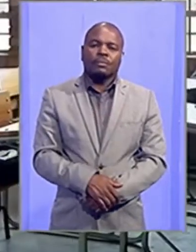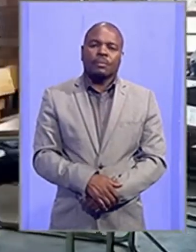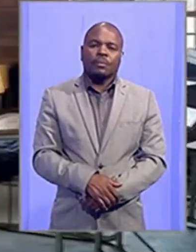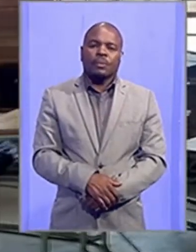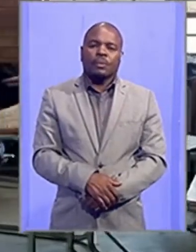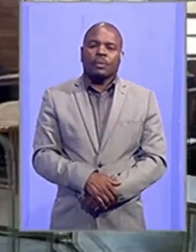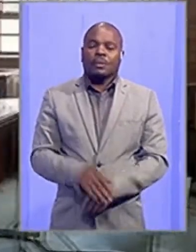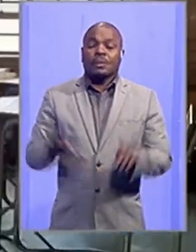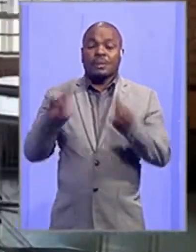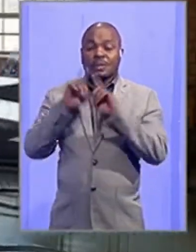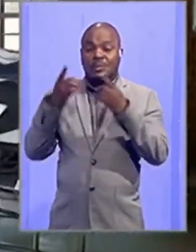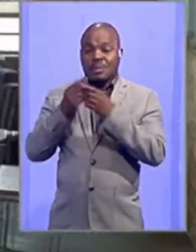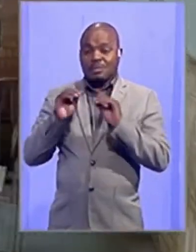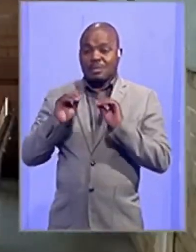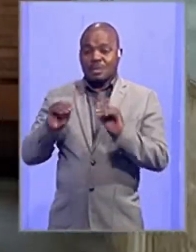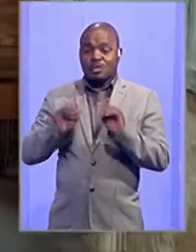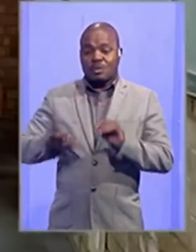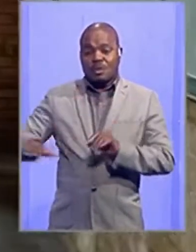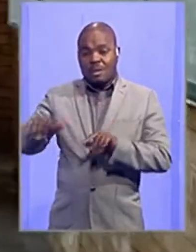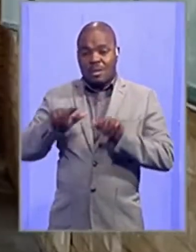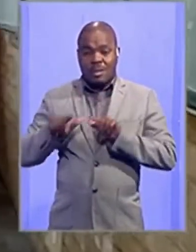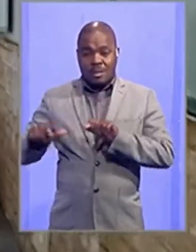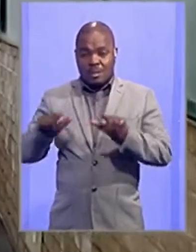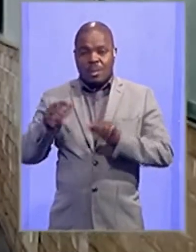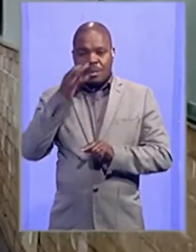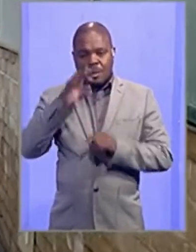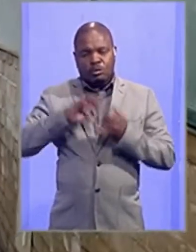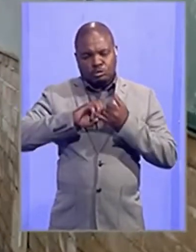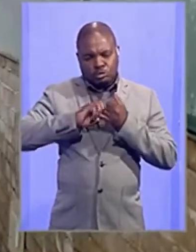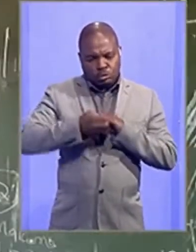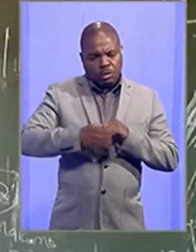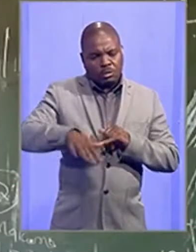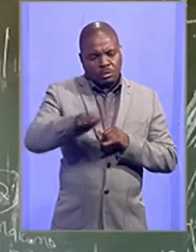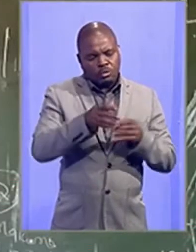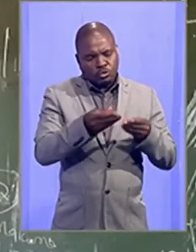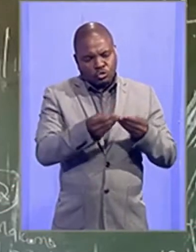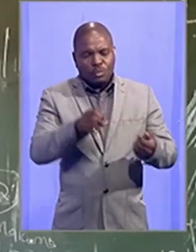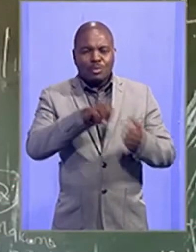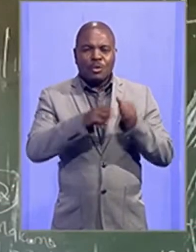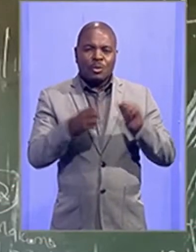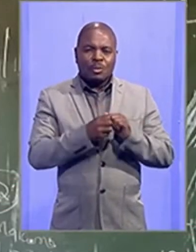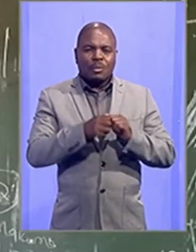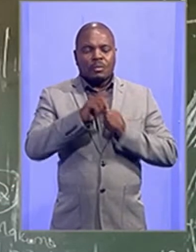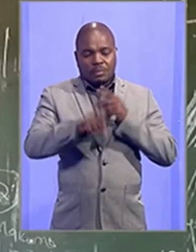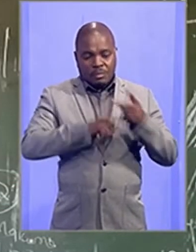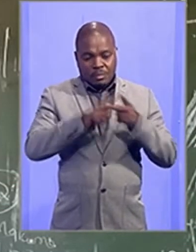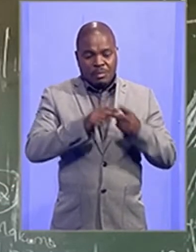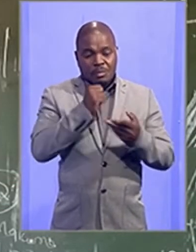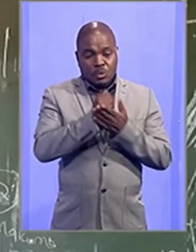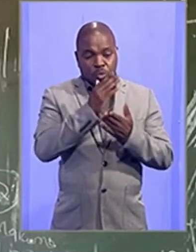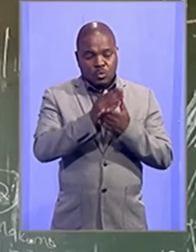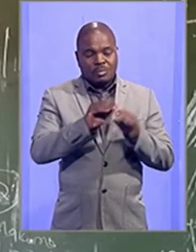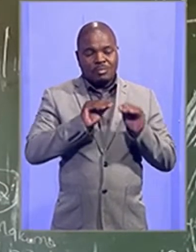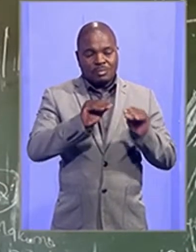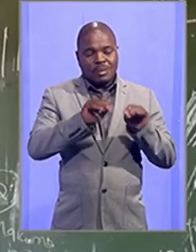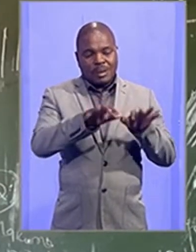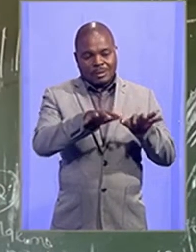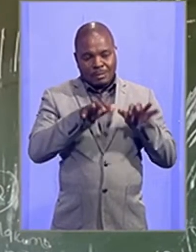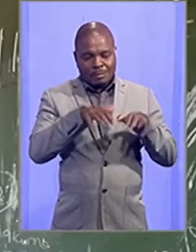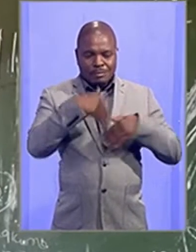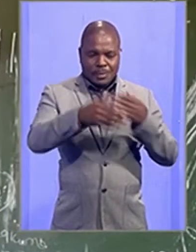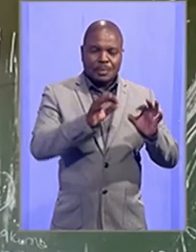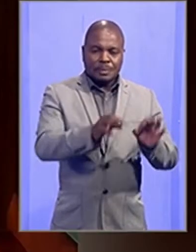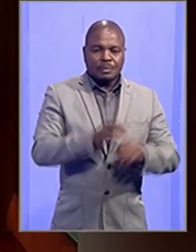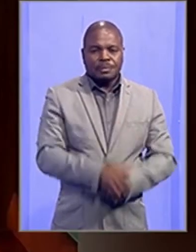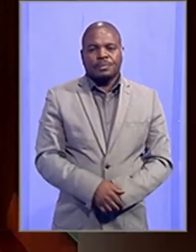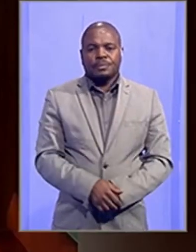Ba kgoro ya thuto ka Limpopo ba re ba gare go tliša maemo ka tlase ga taolo go leka gore ditlhahlobo di se šitišwe. We are